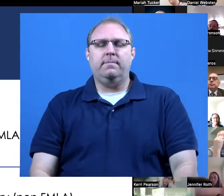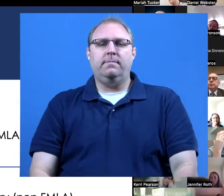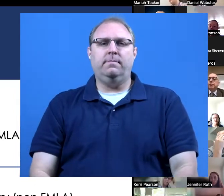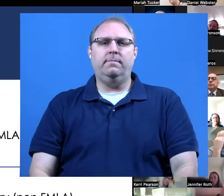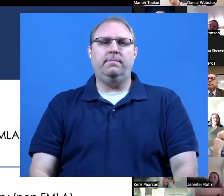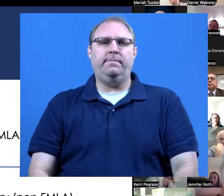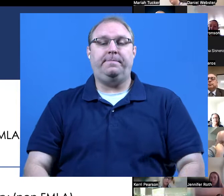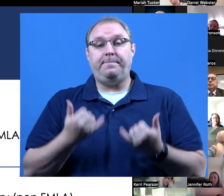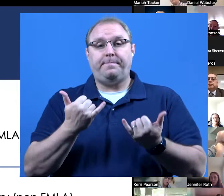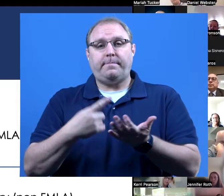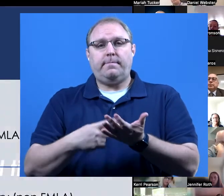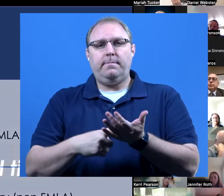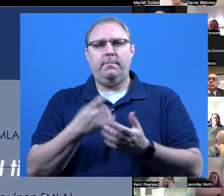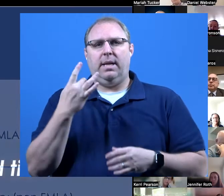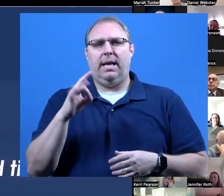call.